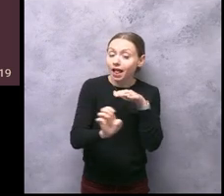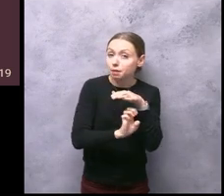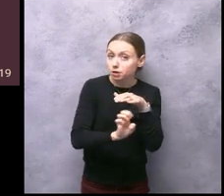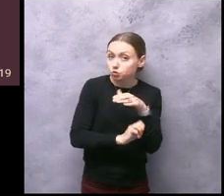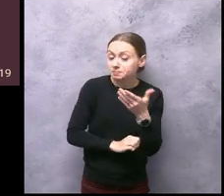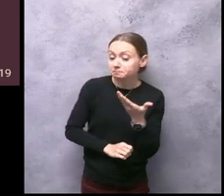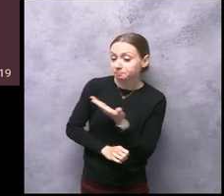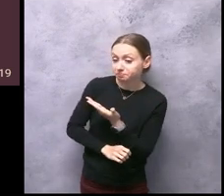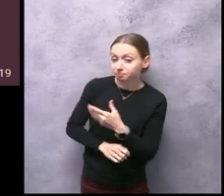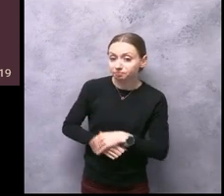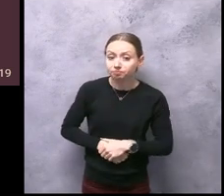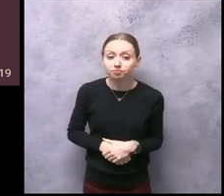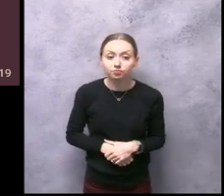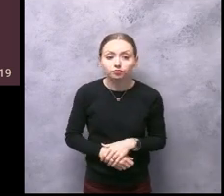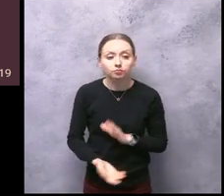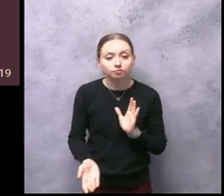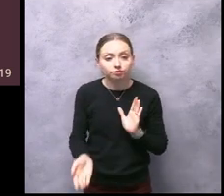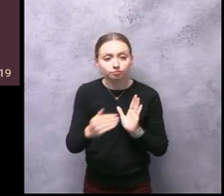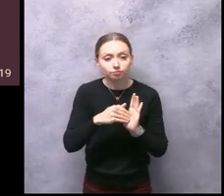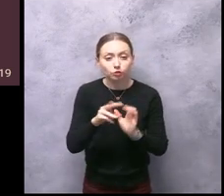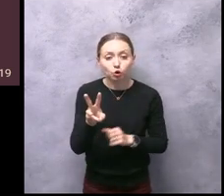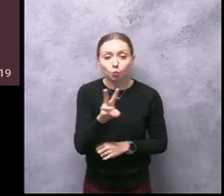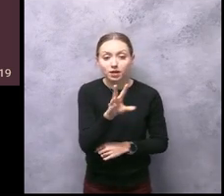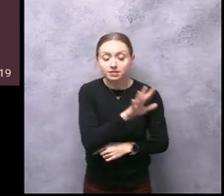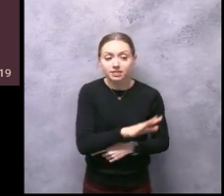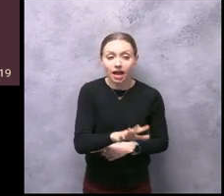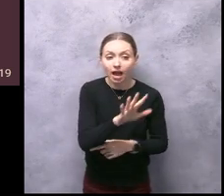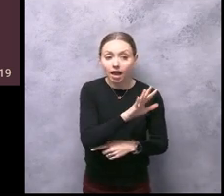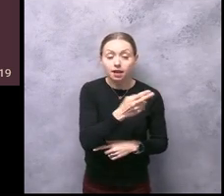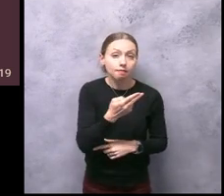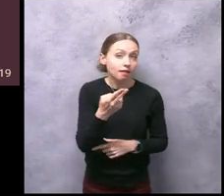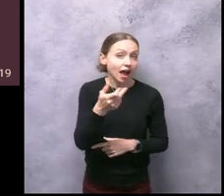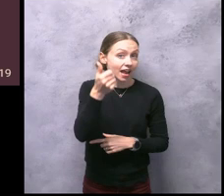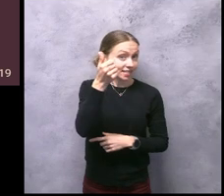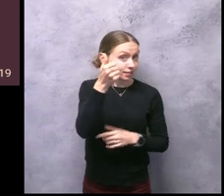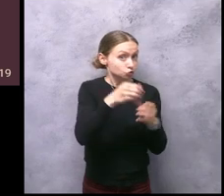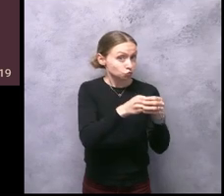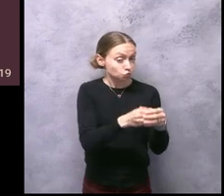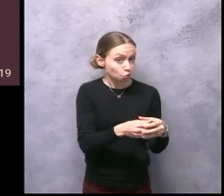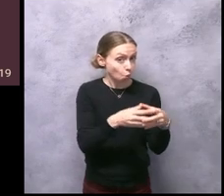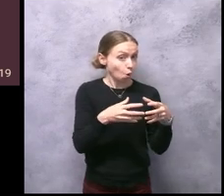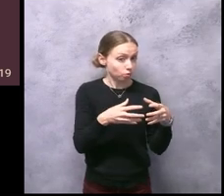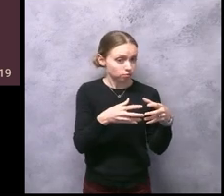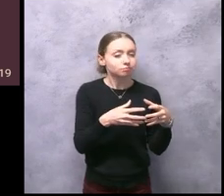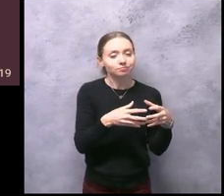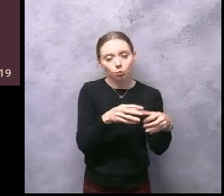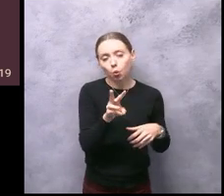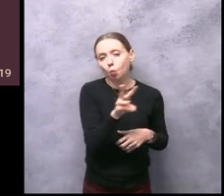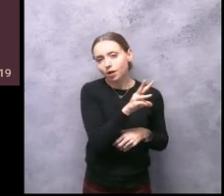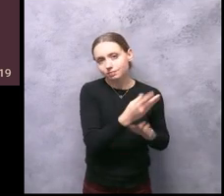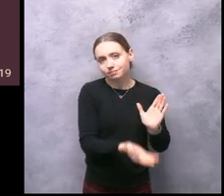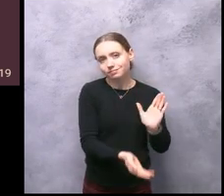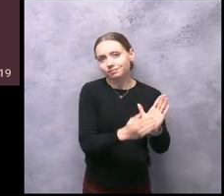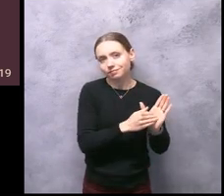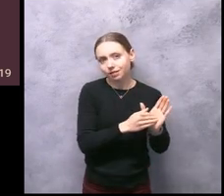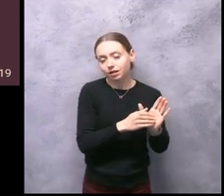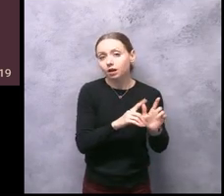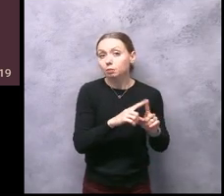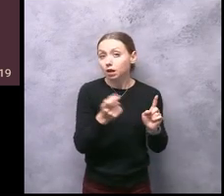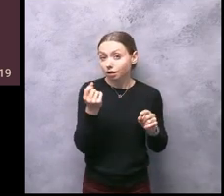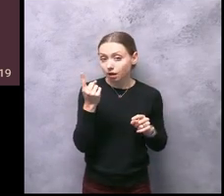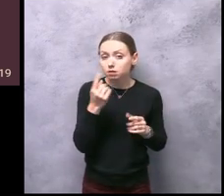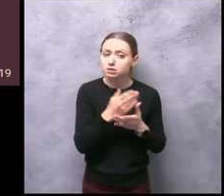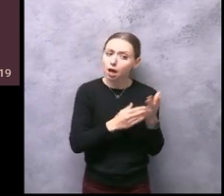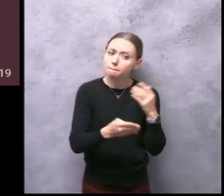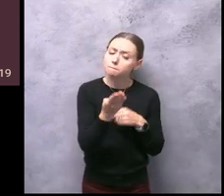that, again, on the west side, the highest growth in the elementary schools is along the west side. But again, there are some